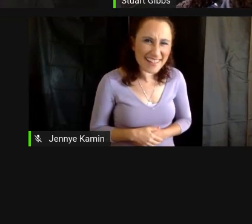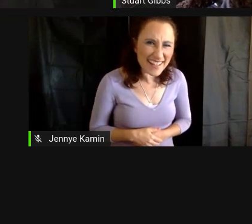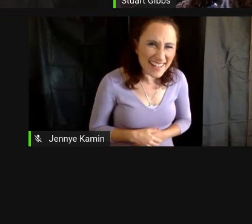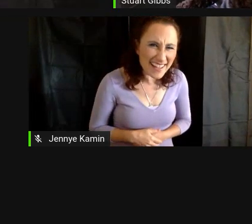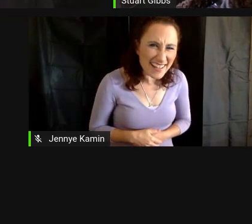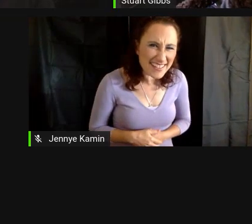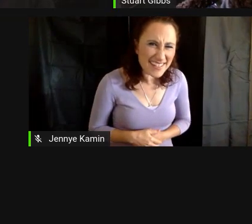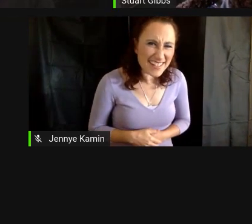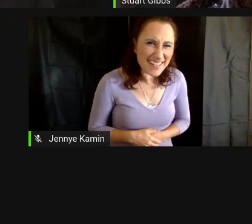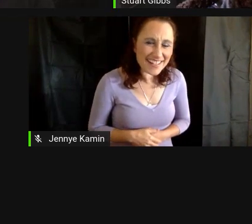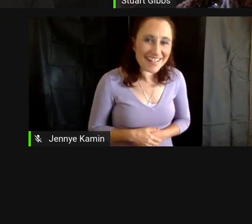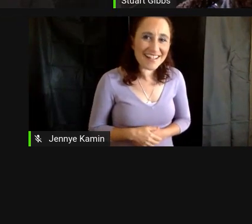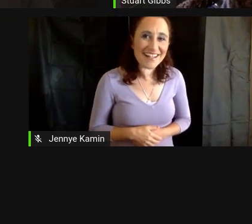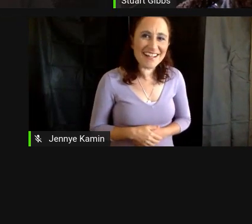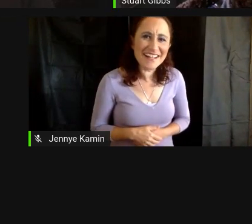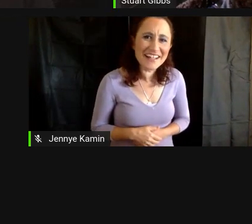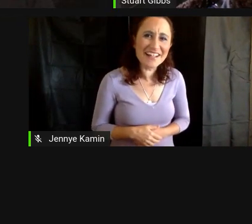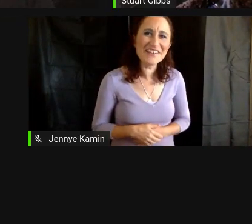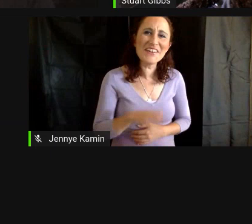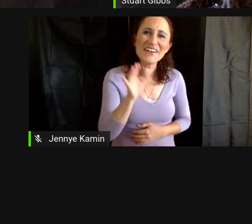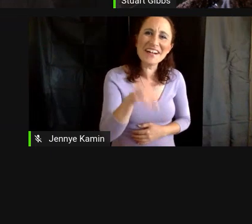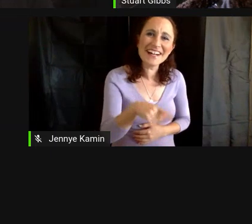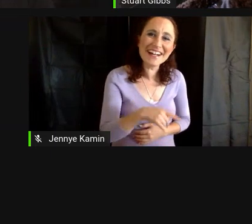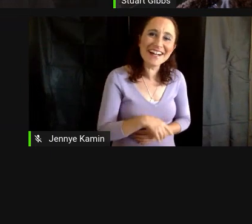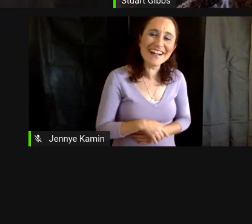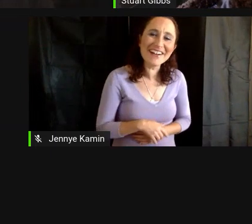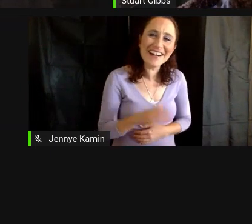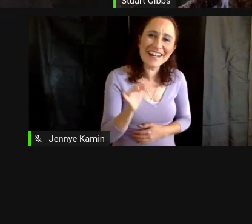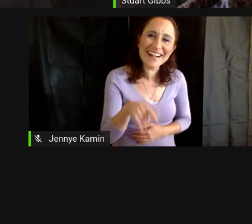Da-da! I can't believe it. And a